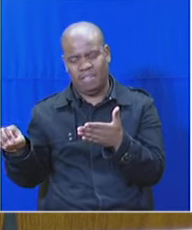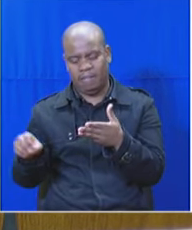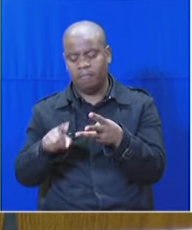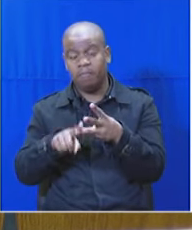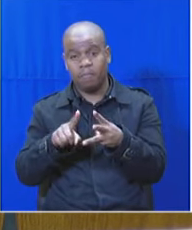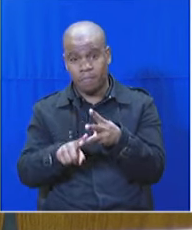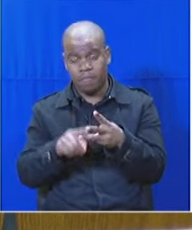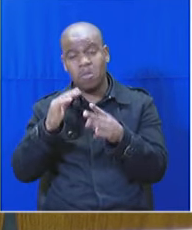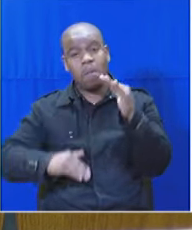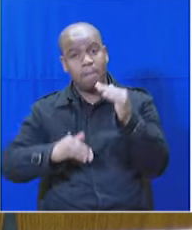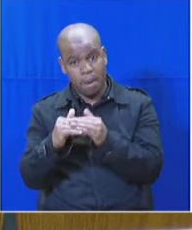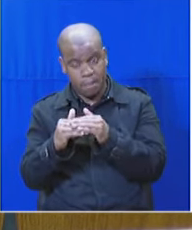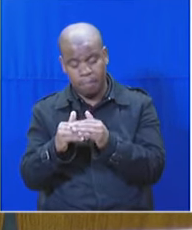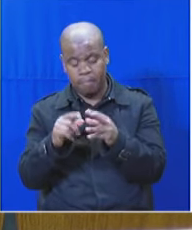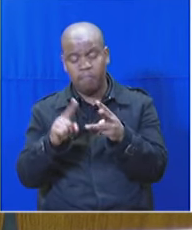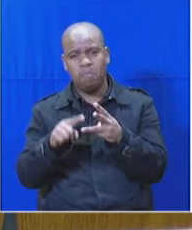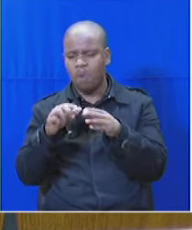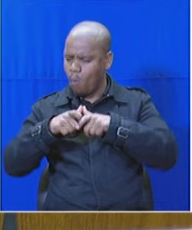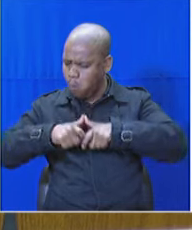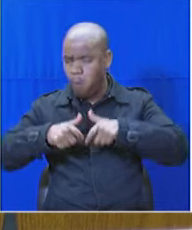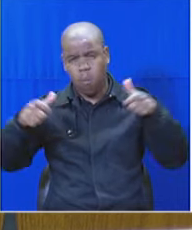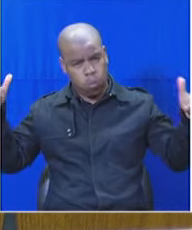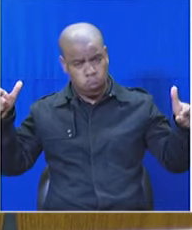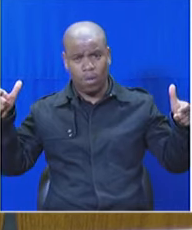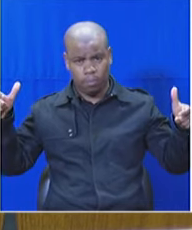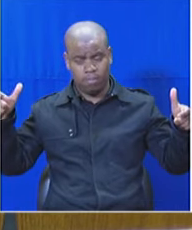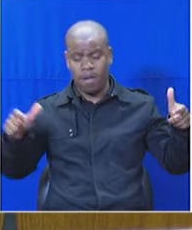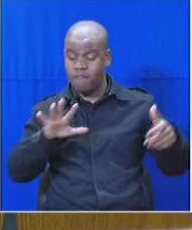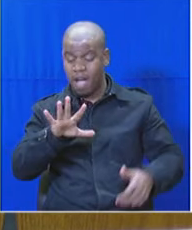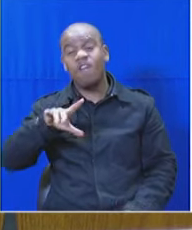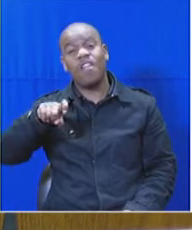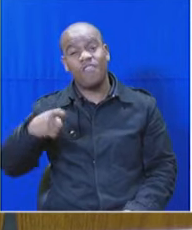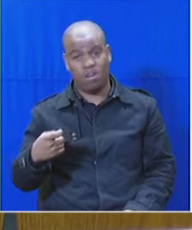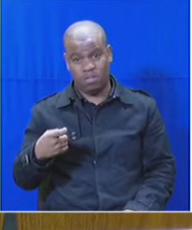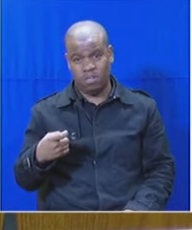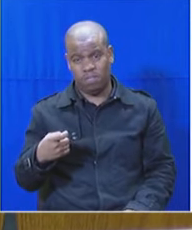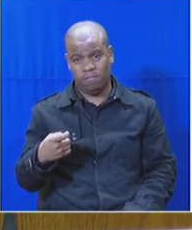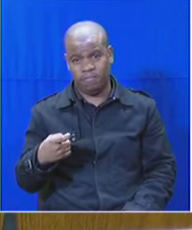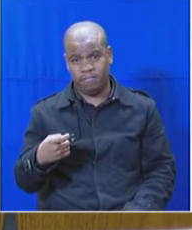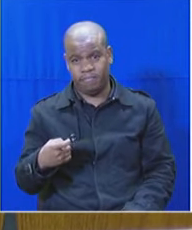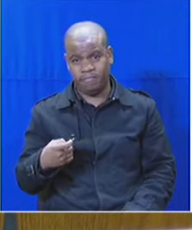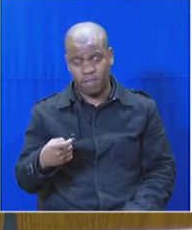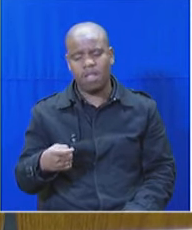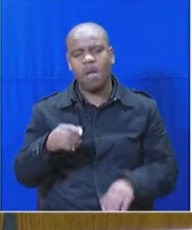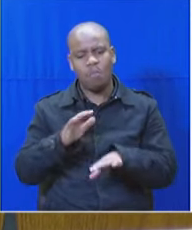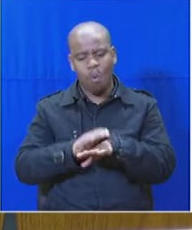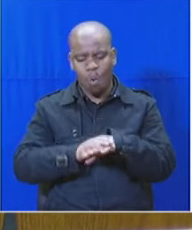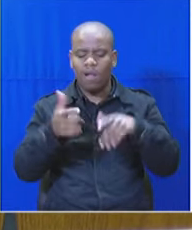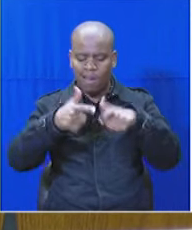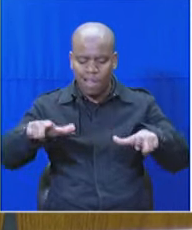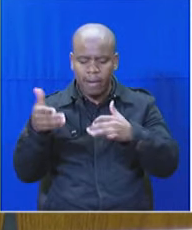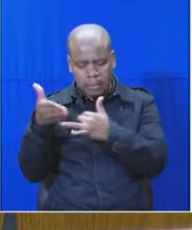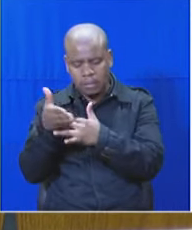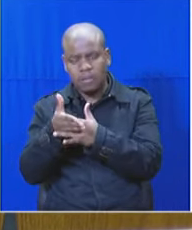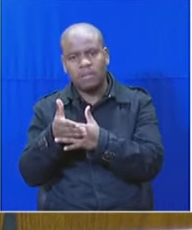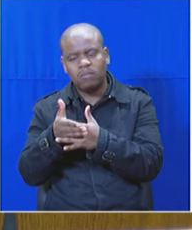The ceiling for a large-scale viable commercial farm should be 5,000 hectares. Any excess land portions